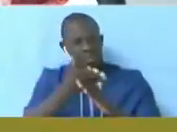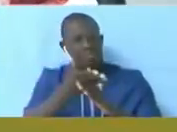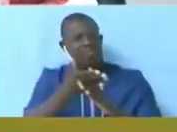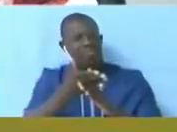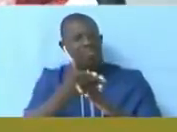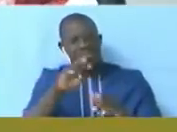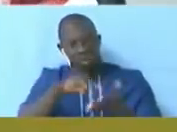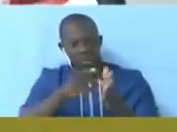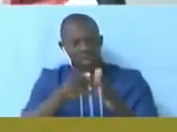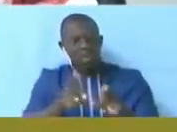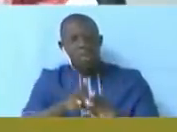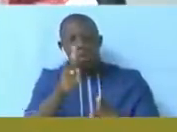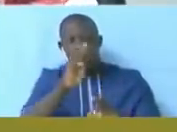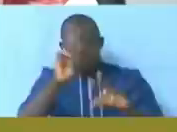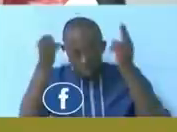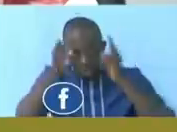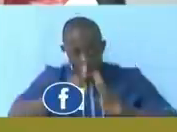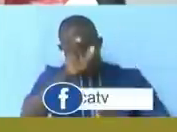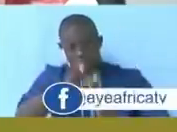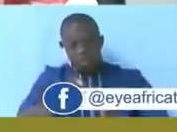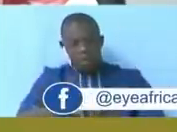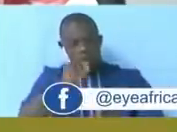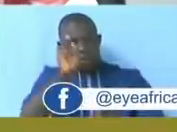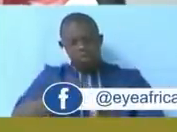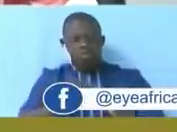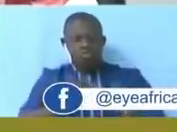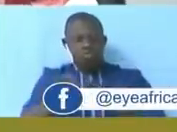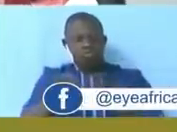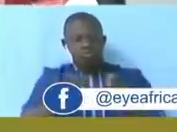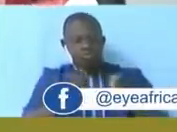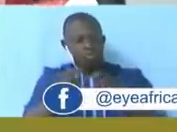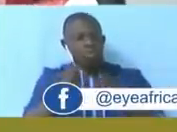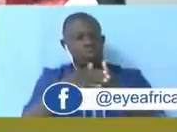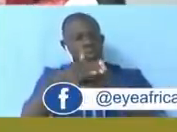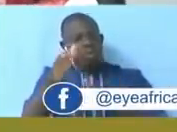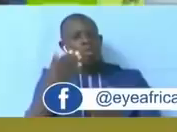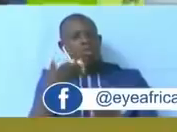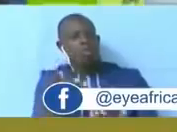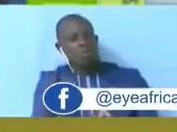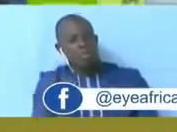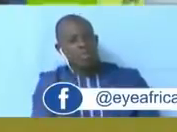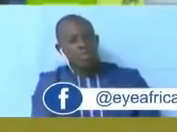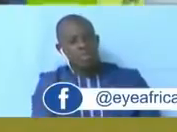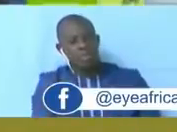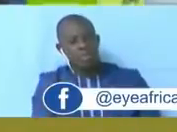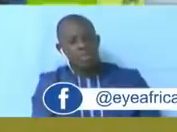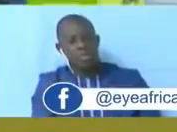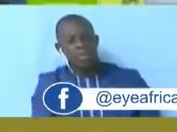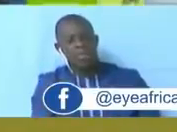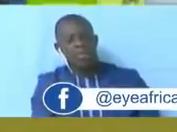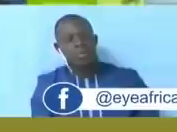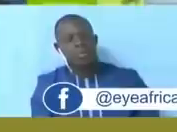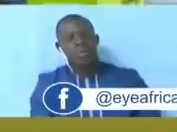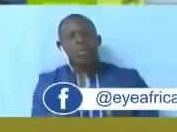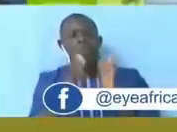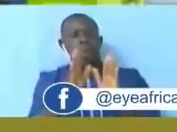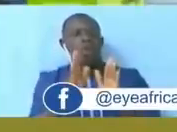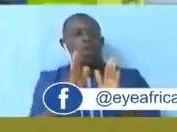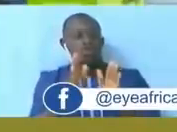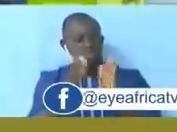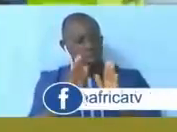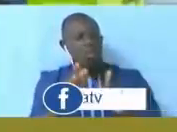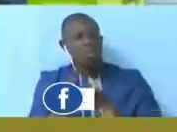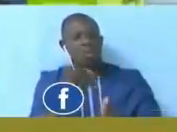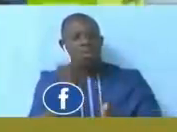ya mwba mutura ngabulu wala nyintiko kiti itela nibije nyanta katara marola koto. Well, that was a well-established tradition.